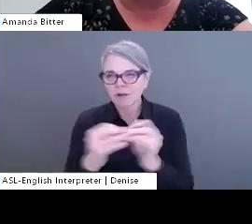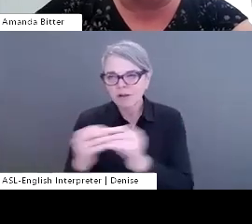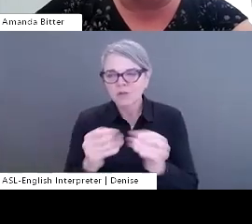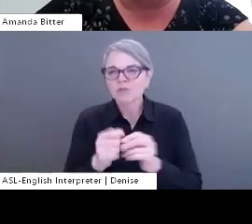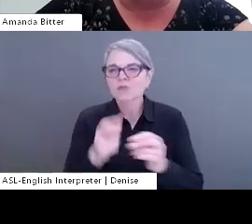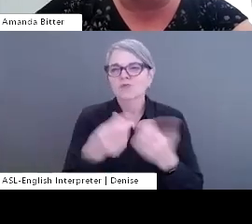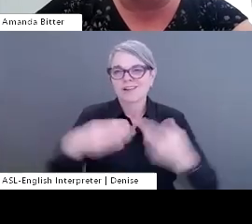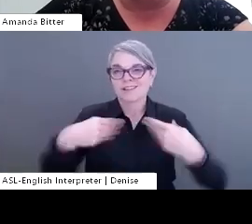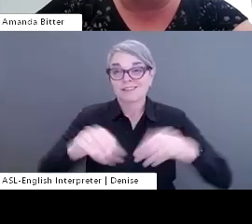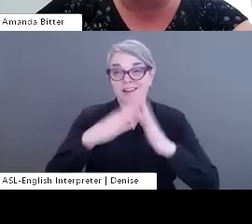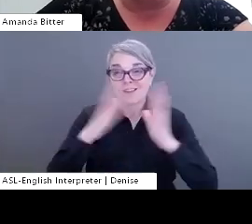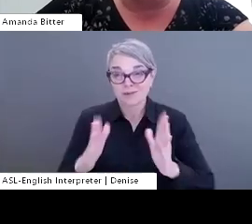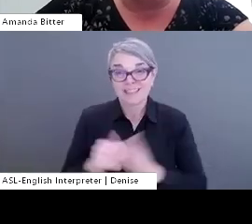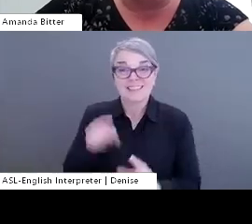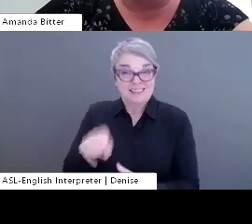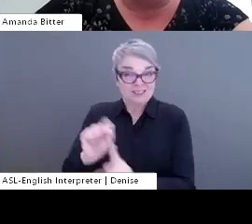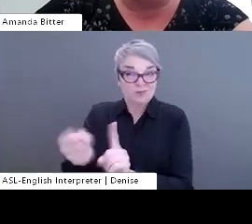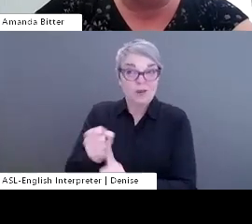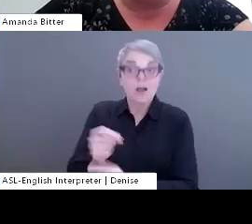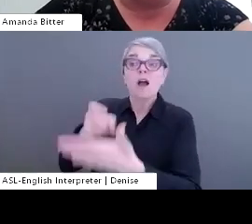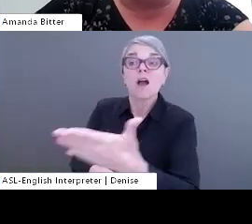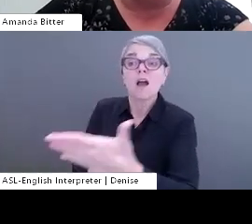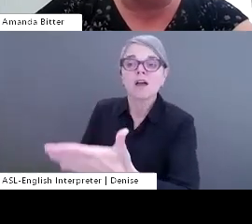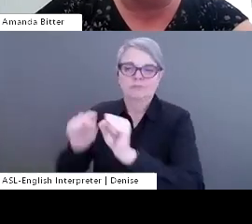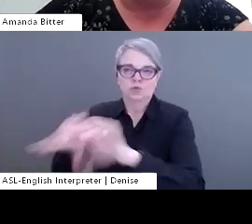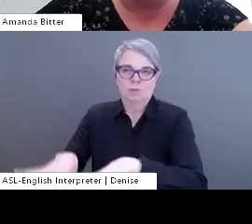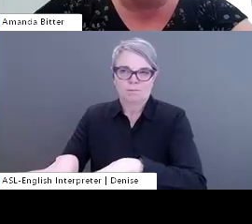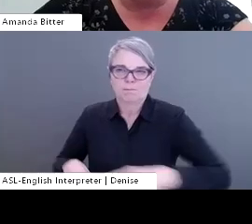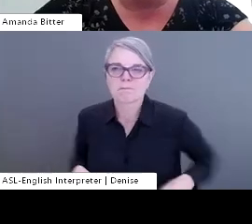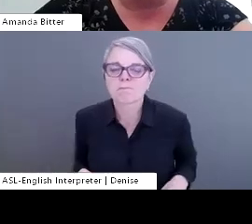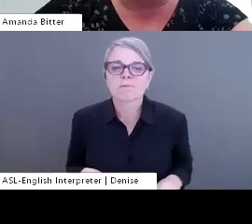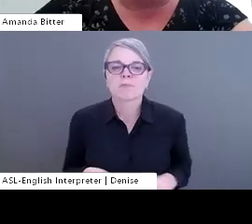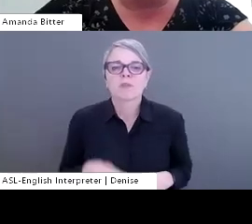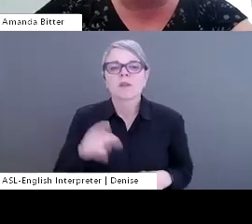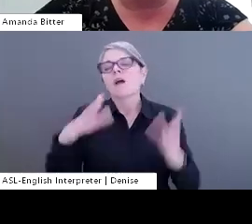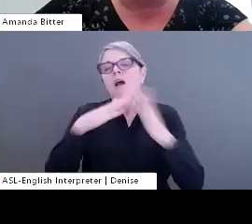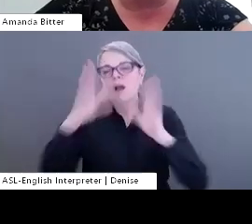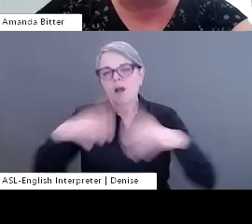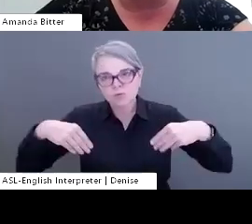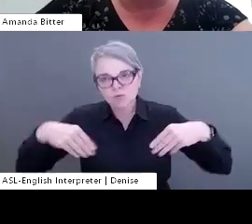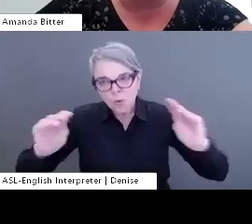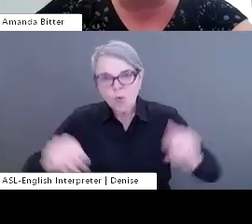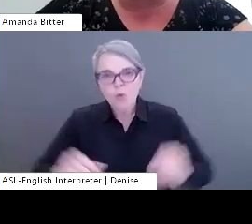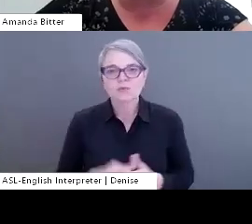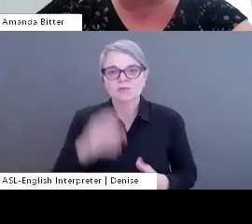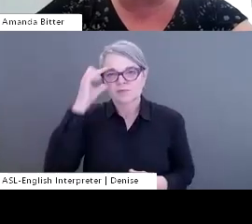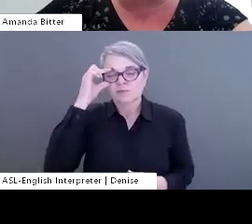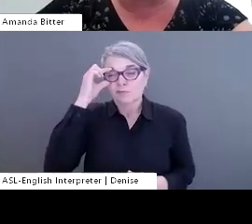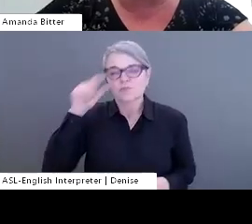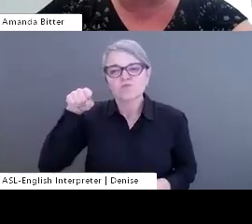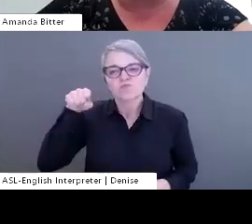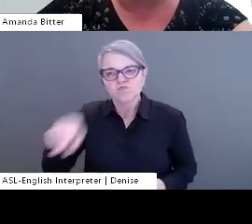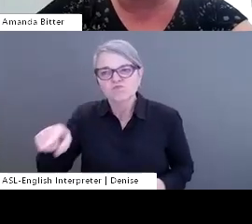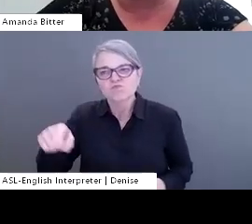ultimately withdrawn in this case. So the house was sold. He was incontinent, but